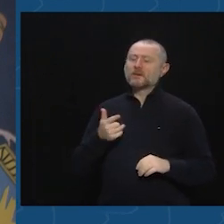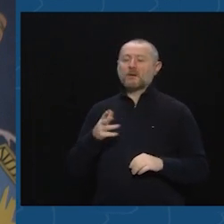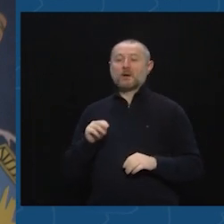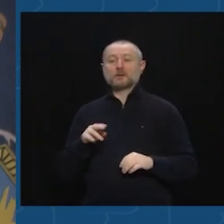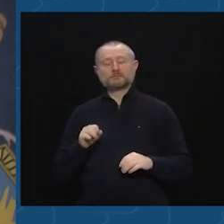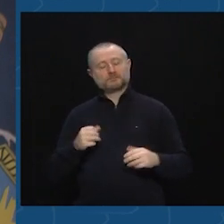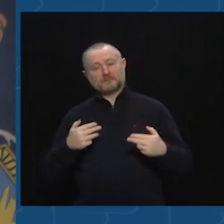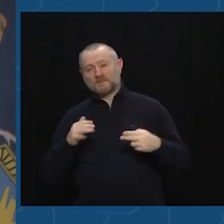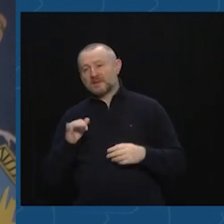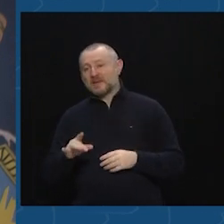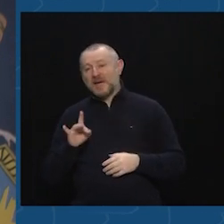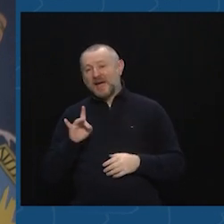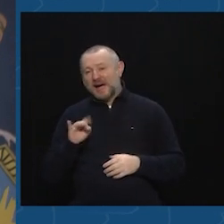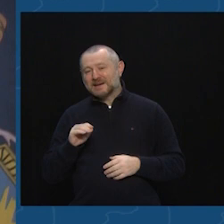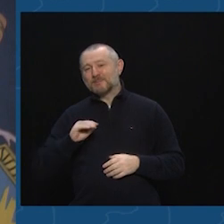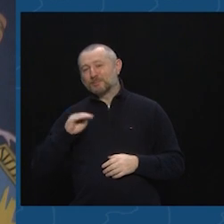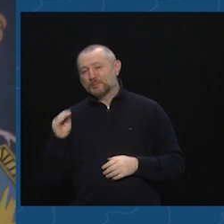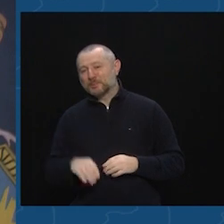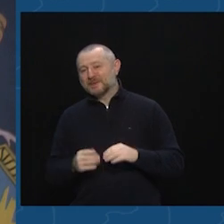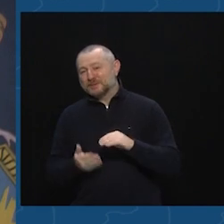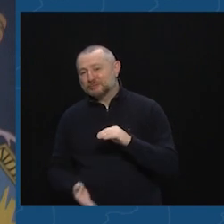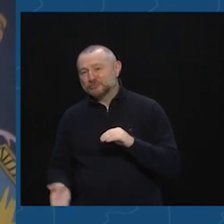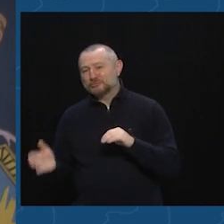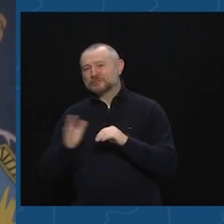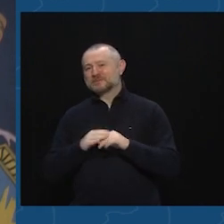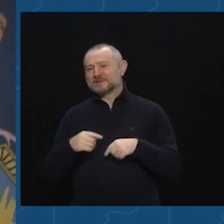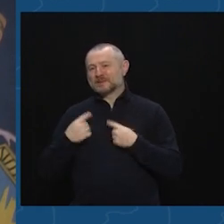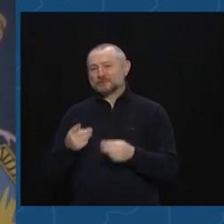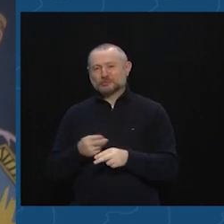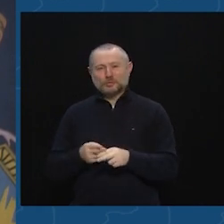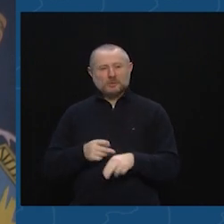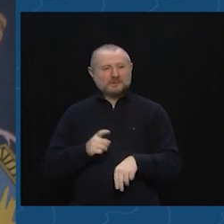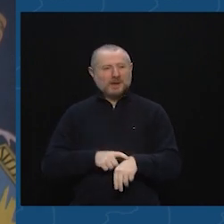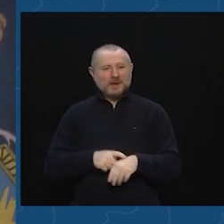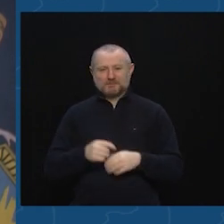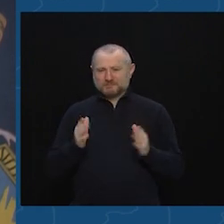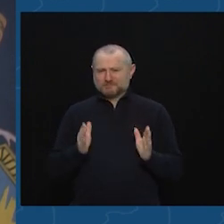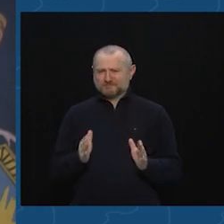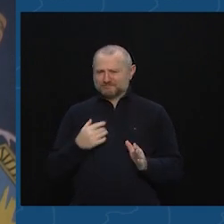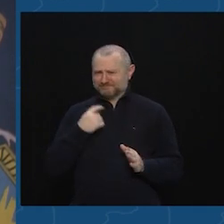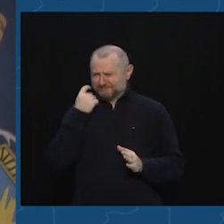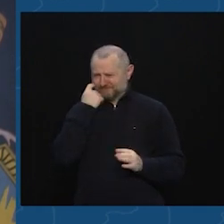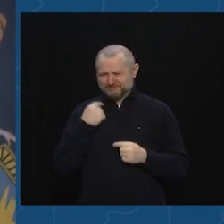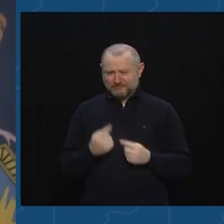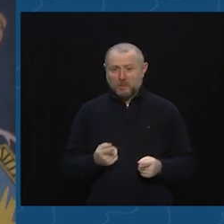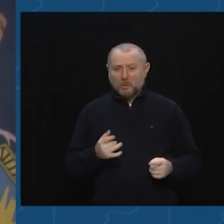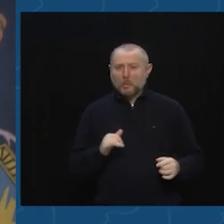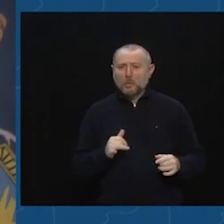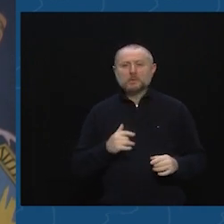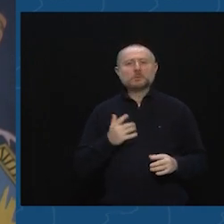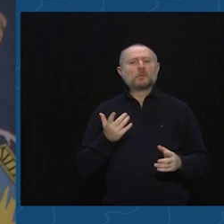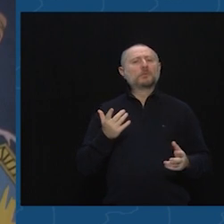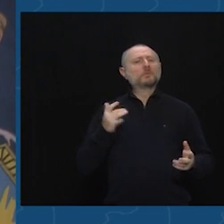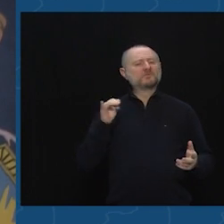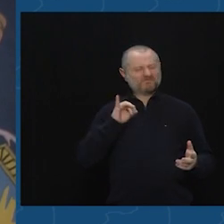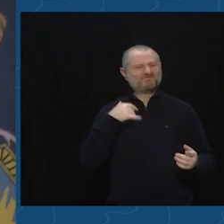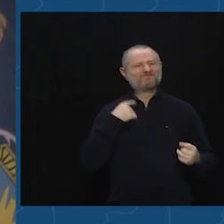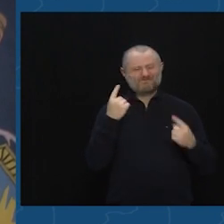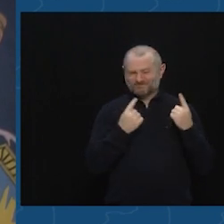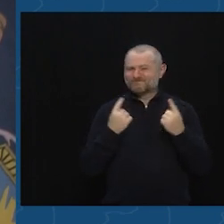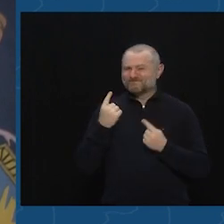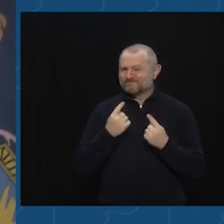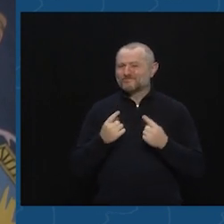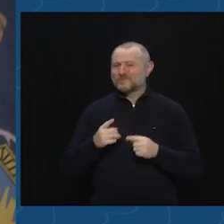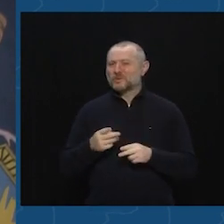increase over a fairly short time. But it also says to me, given the short time frame where this has really become